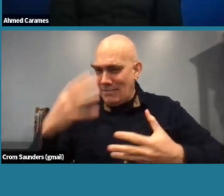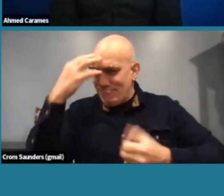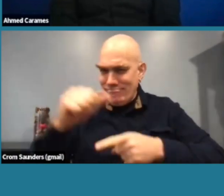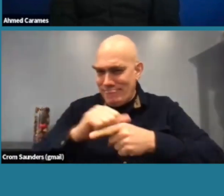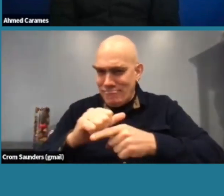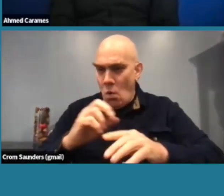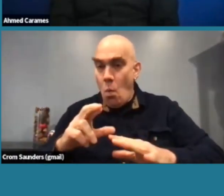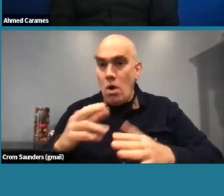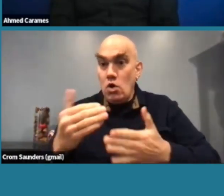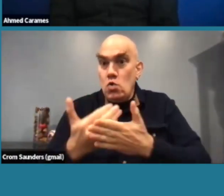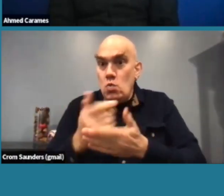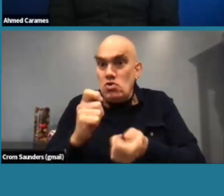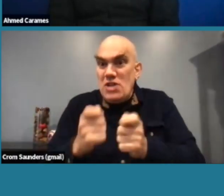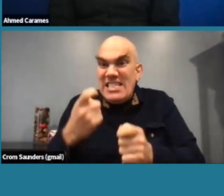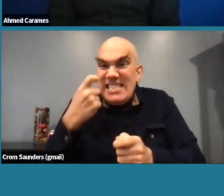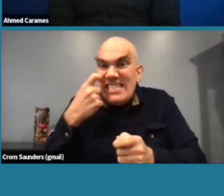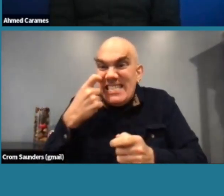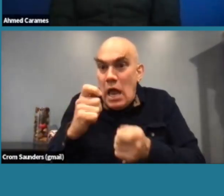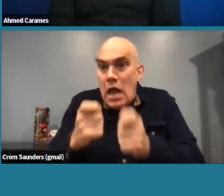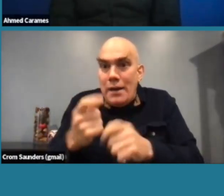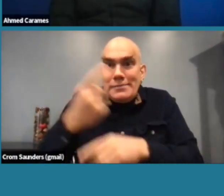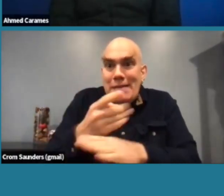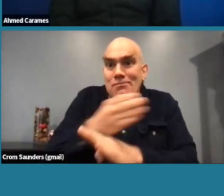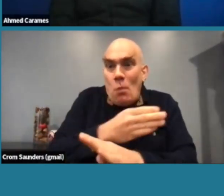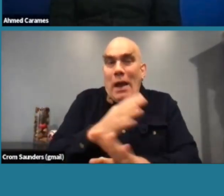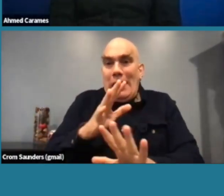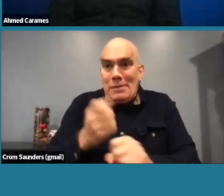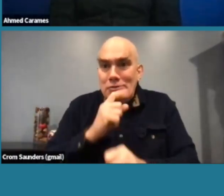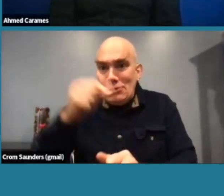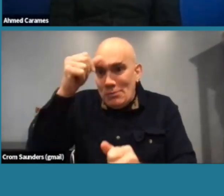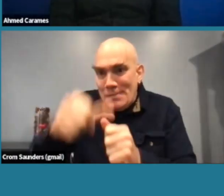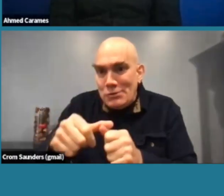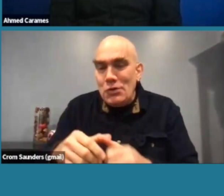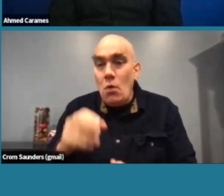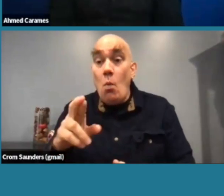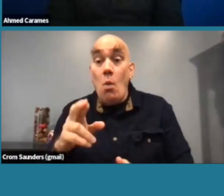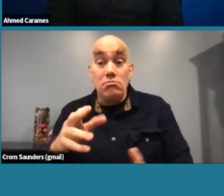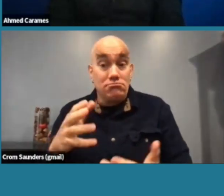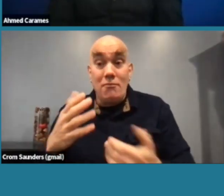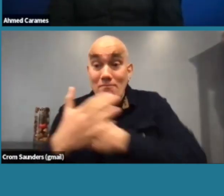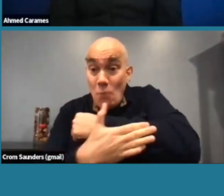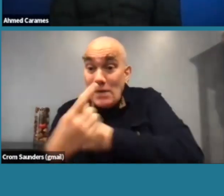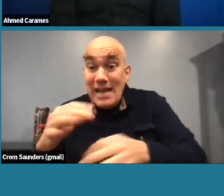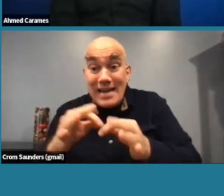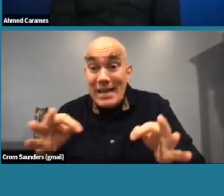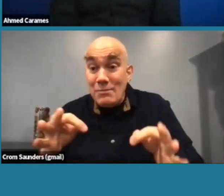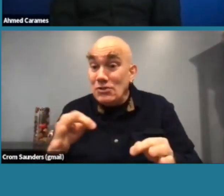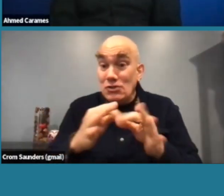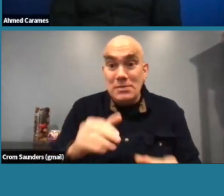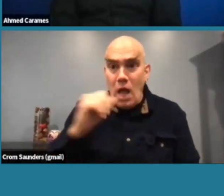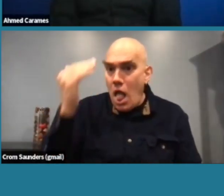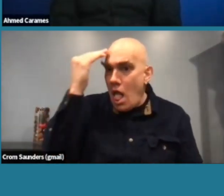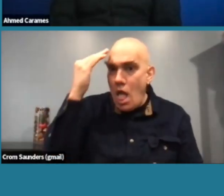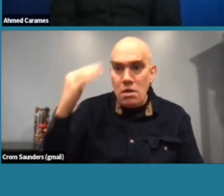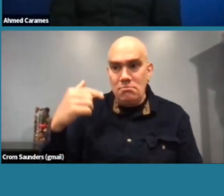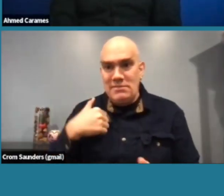or they may not be as confident. There it could be for a variety of reasons. Maybe they just changed the day before and they haven't memorized that